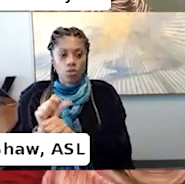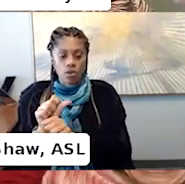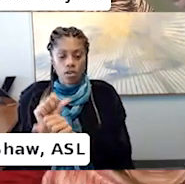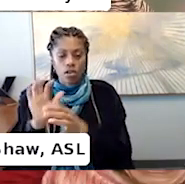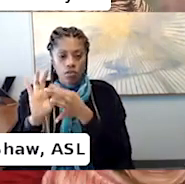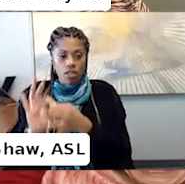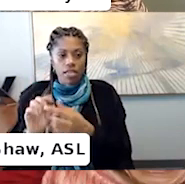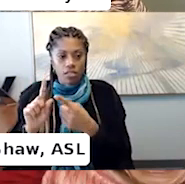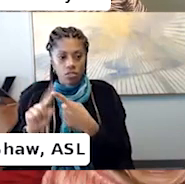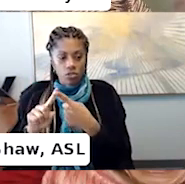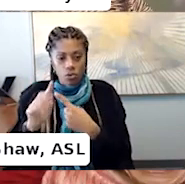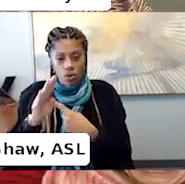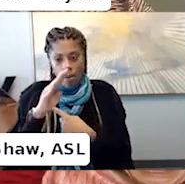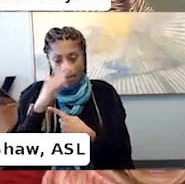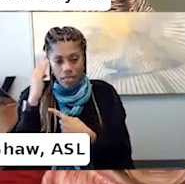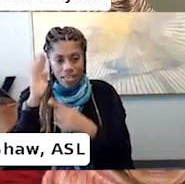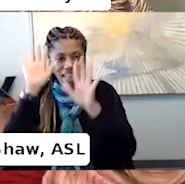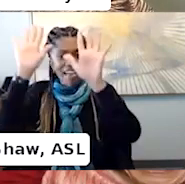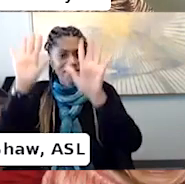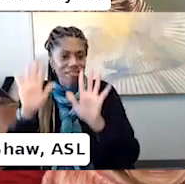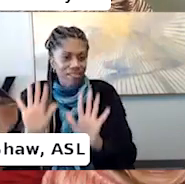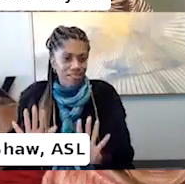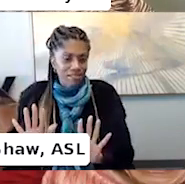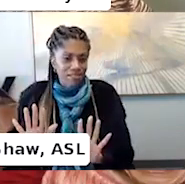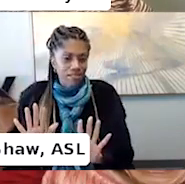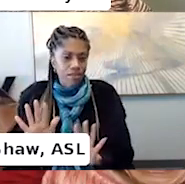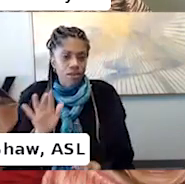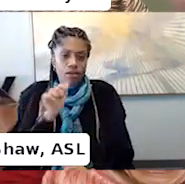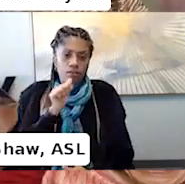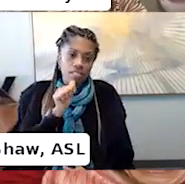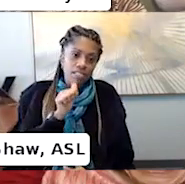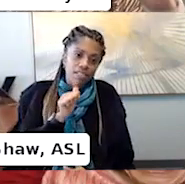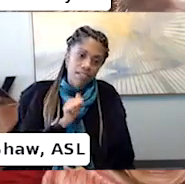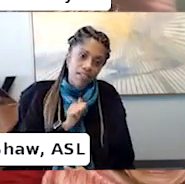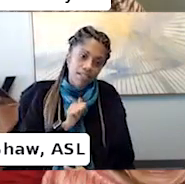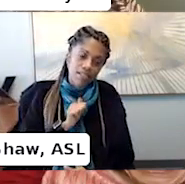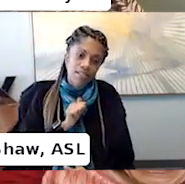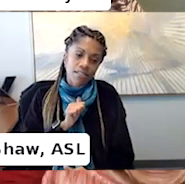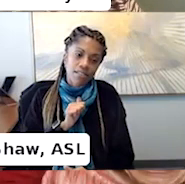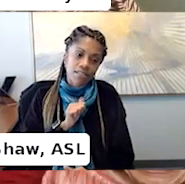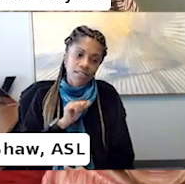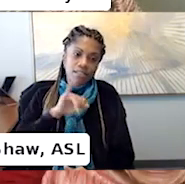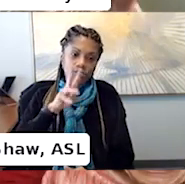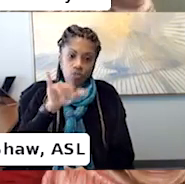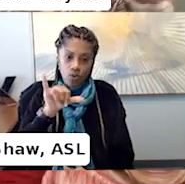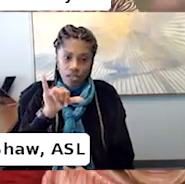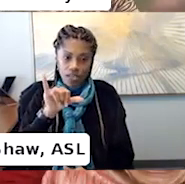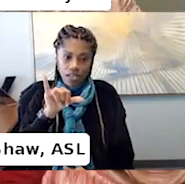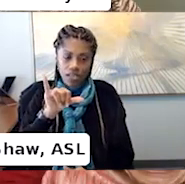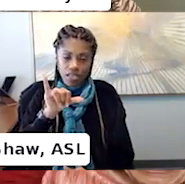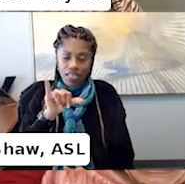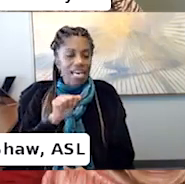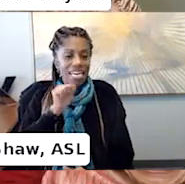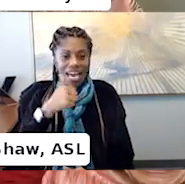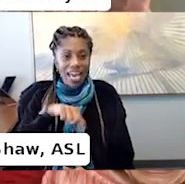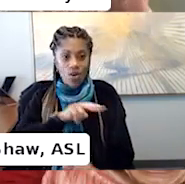stories about bright excellence, resilience, and joy, but not how we define it, how the communities